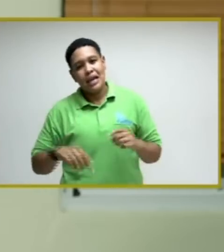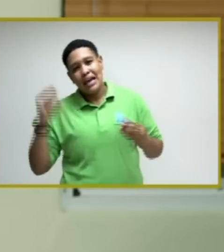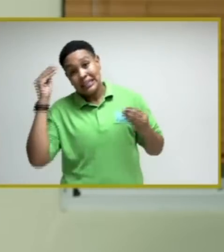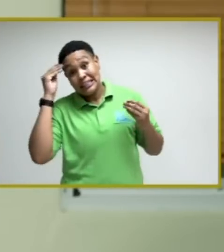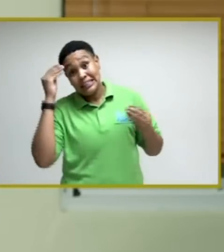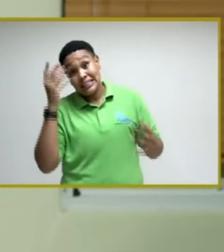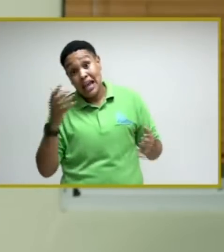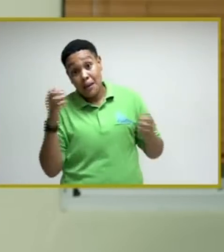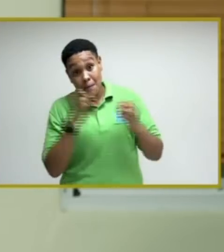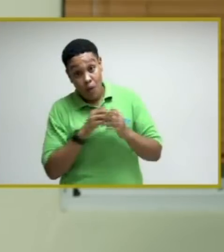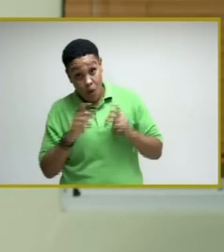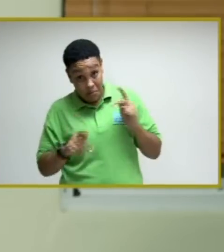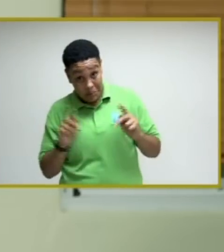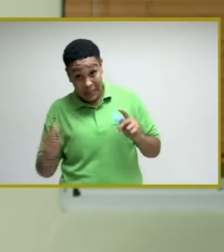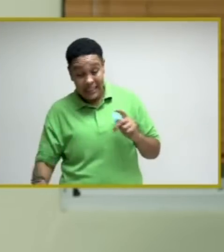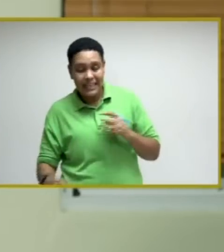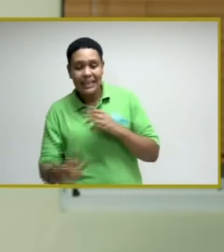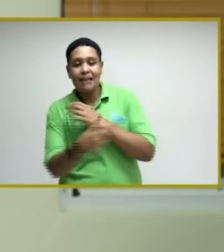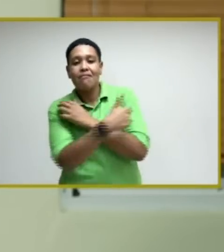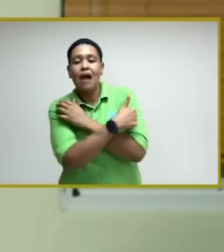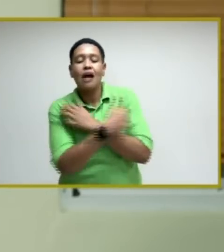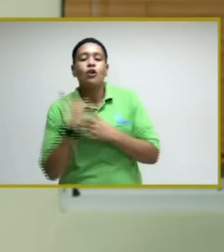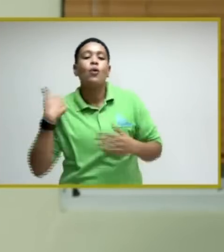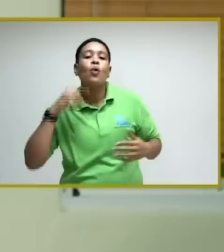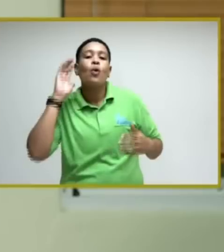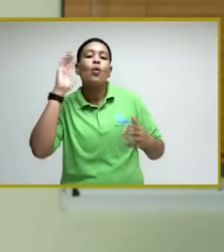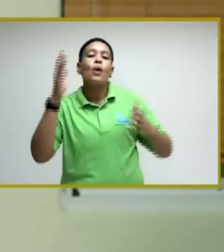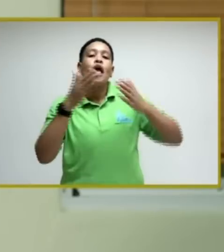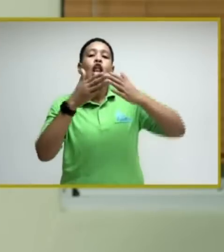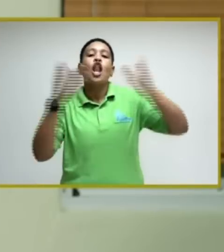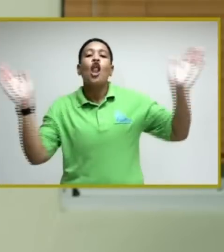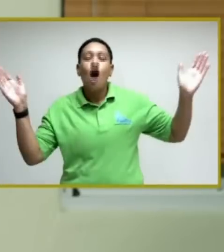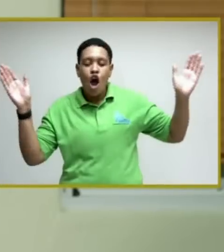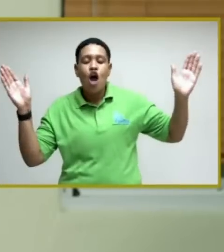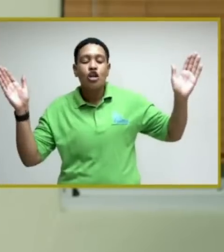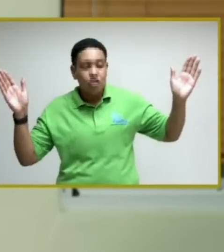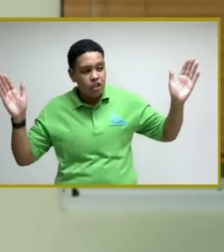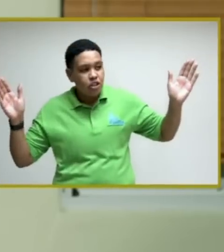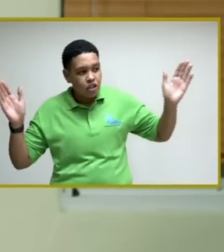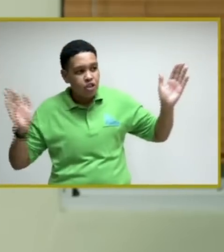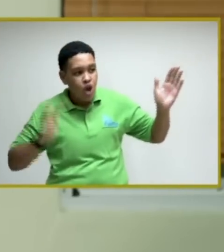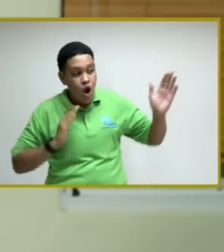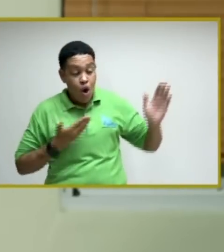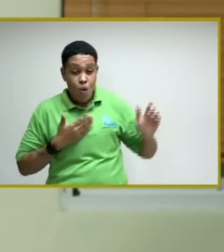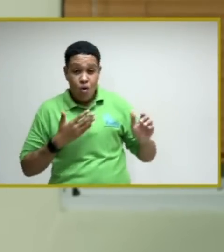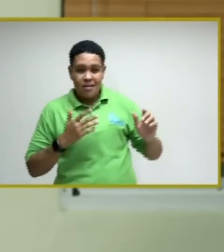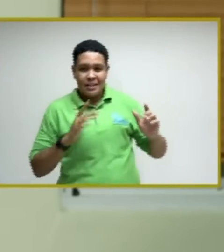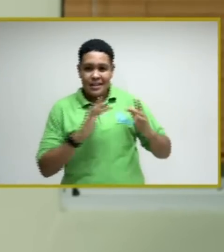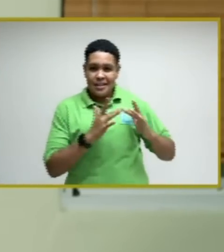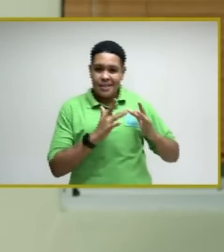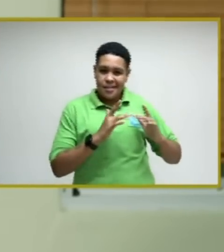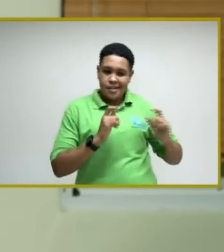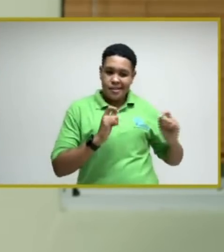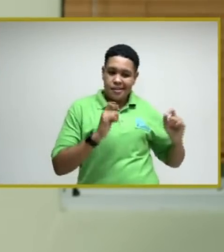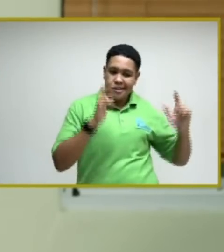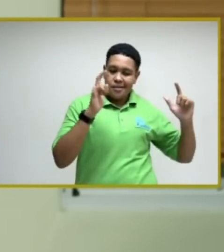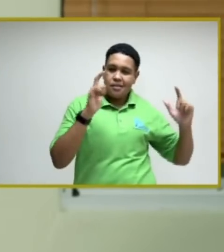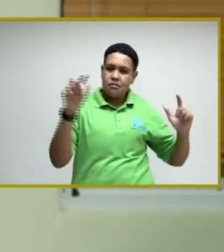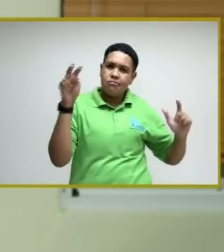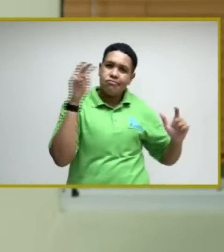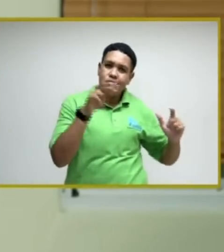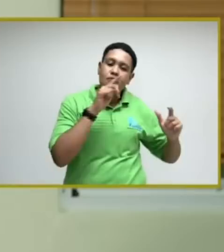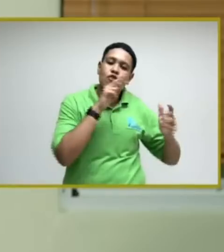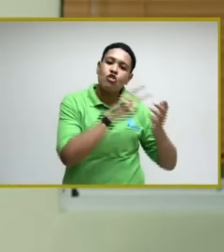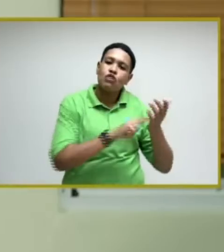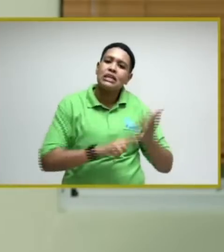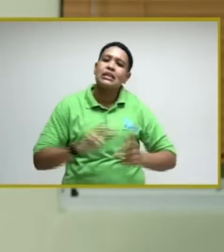be vaccinated. We will launch our site for the registration of